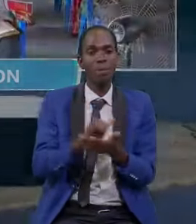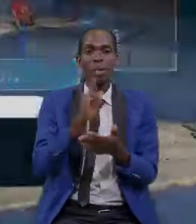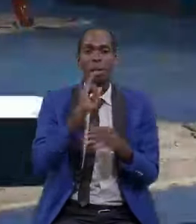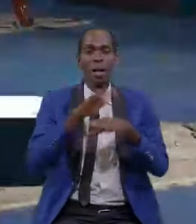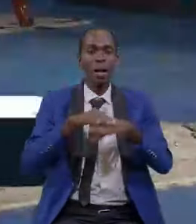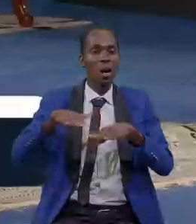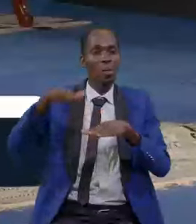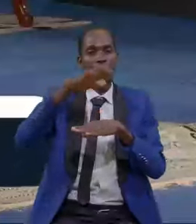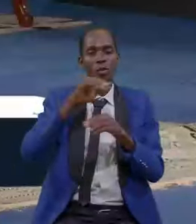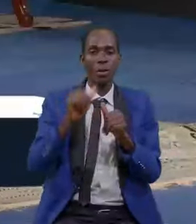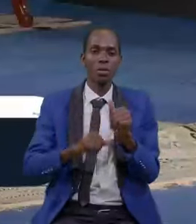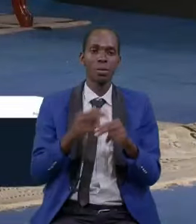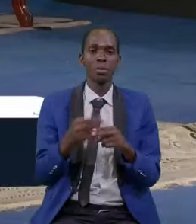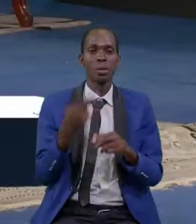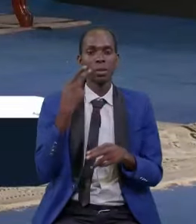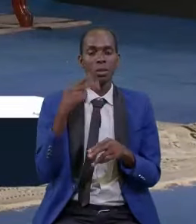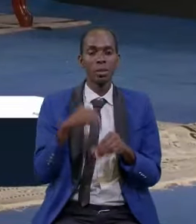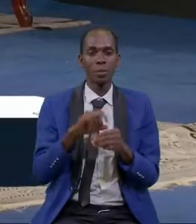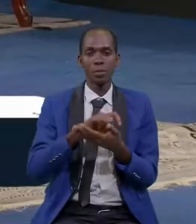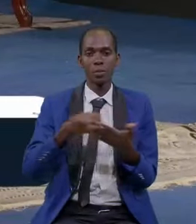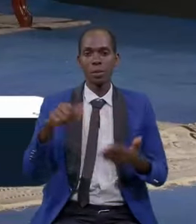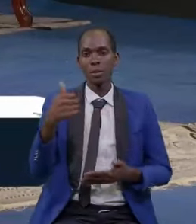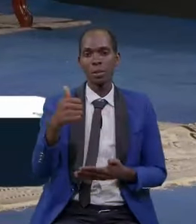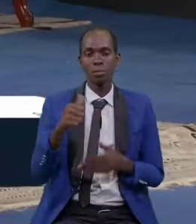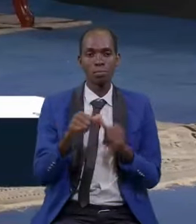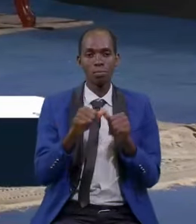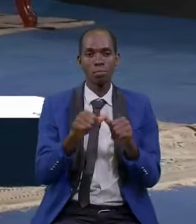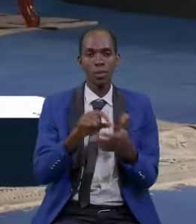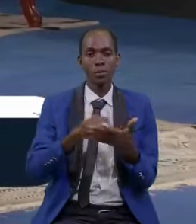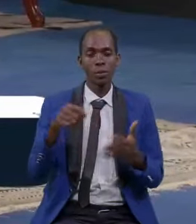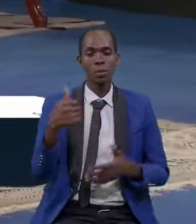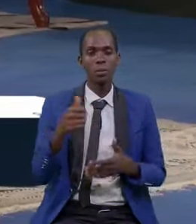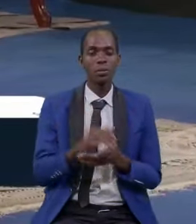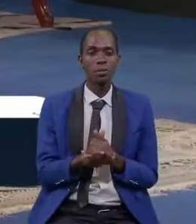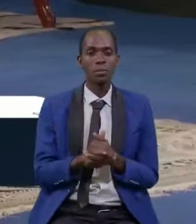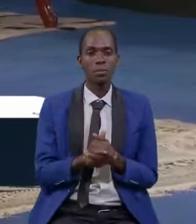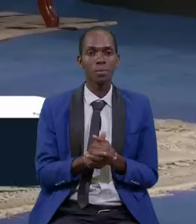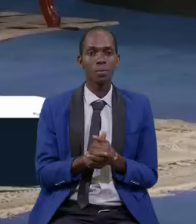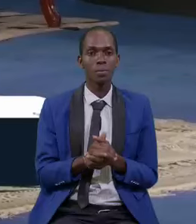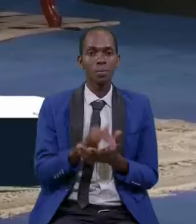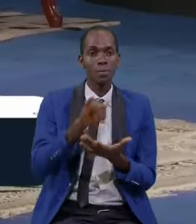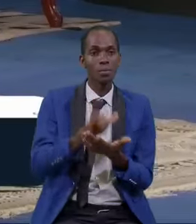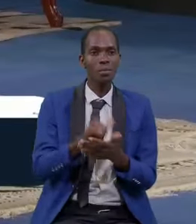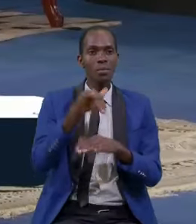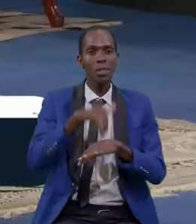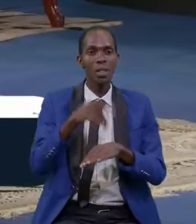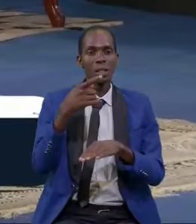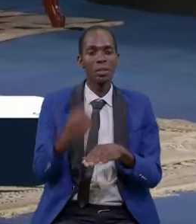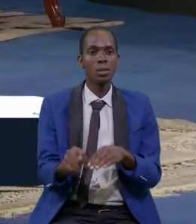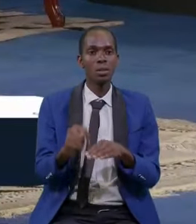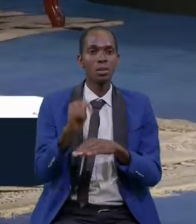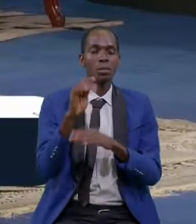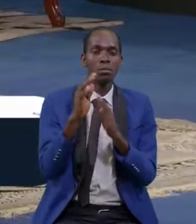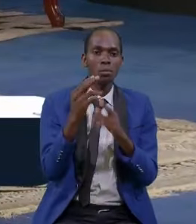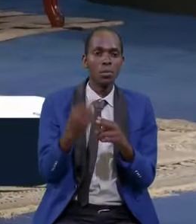every name. Look at verse 10 there. In verse 10, that at the name of Jesus, at the